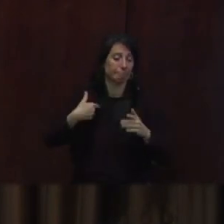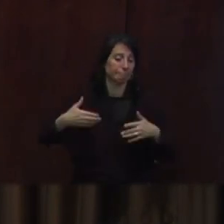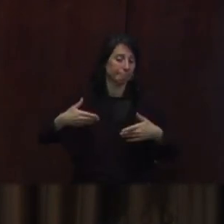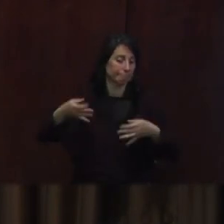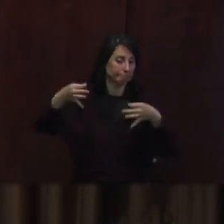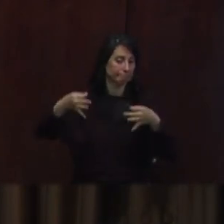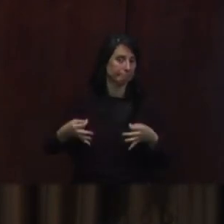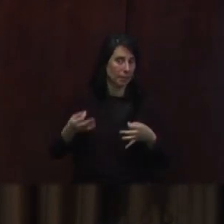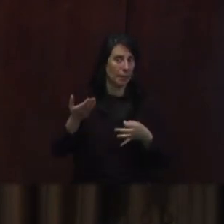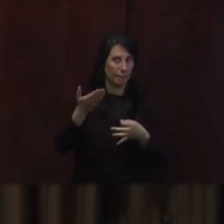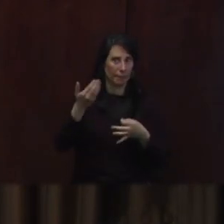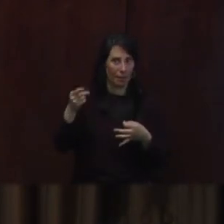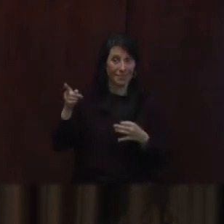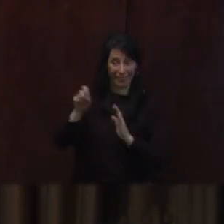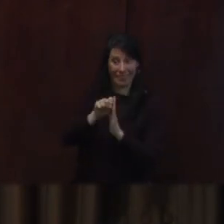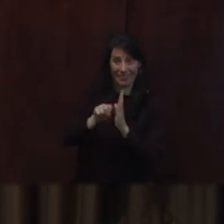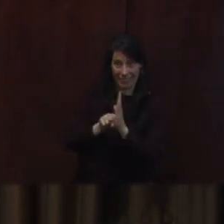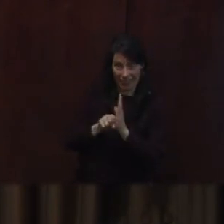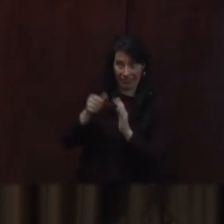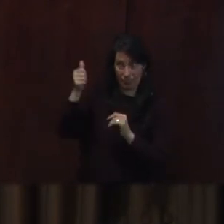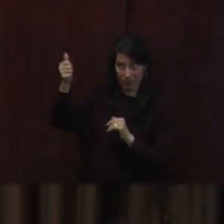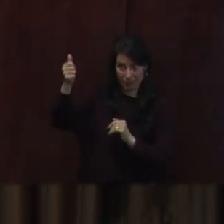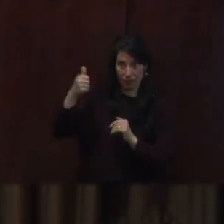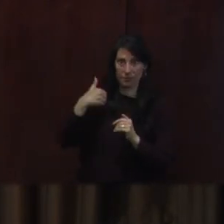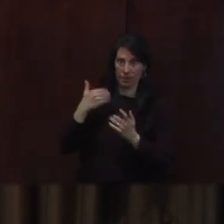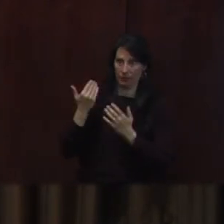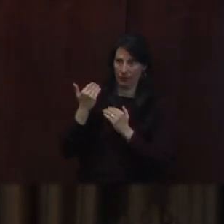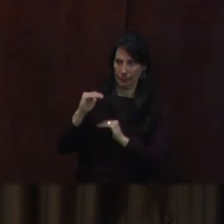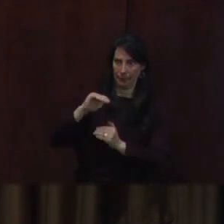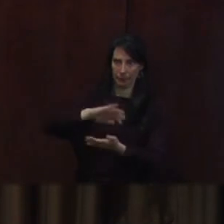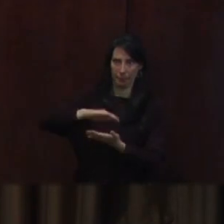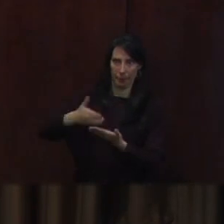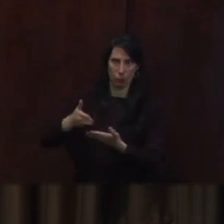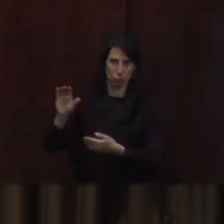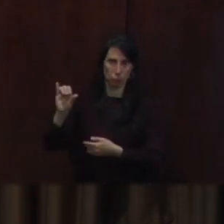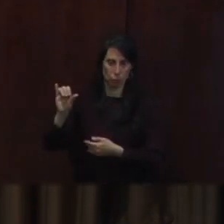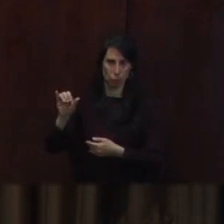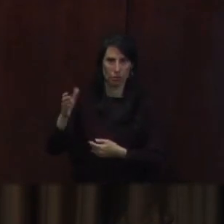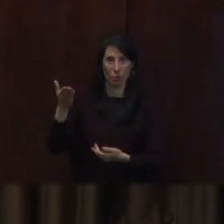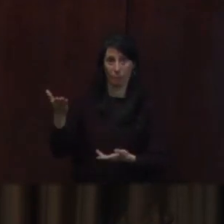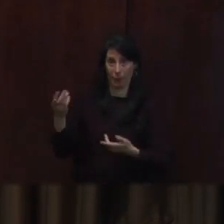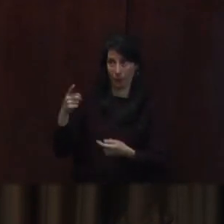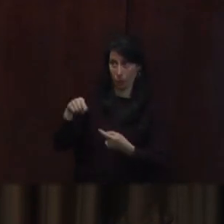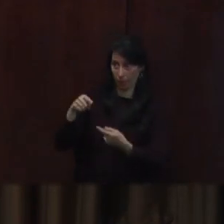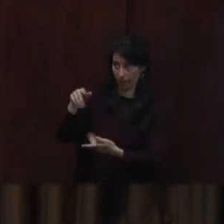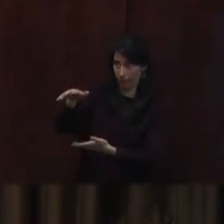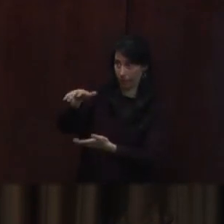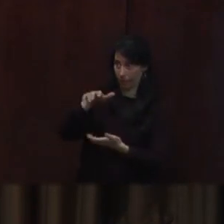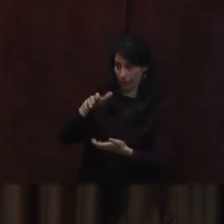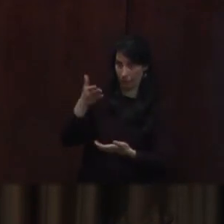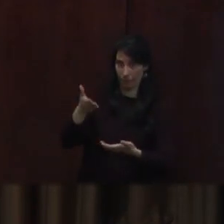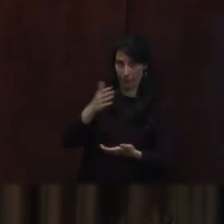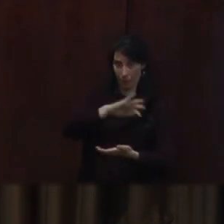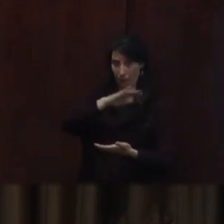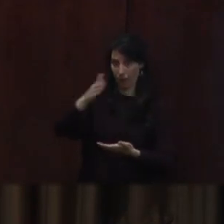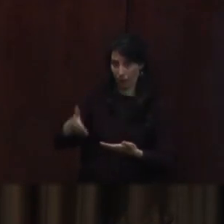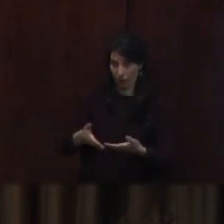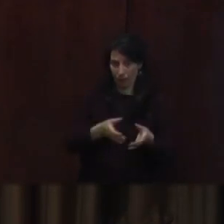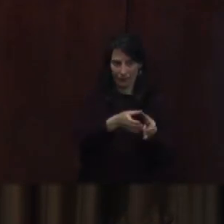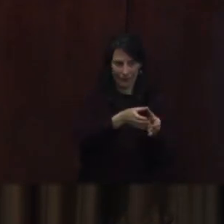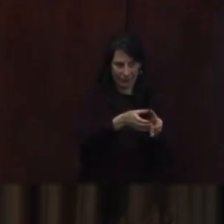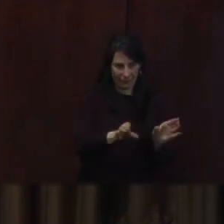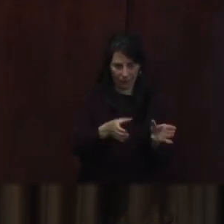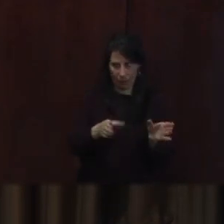have for the state, they only have a small amount. So they may divvy it up to counties or hospitals, allow us to figure out, all right, how much